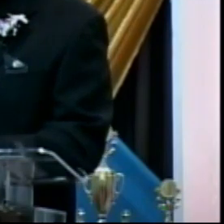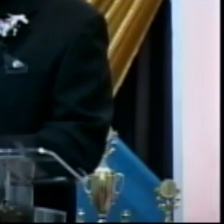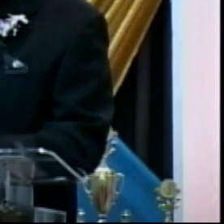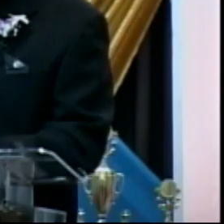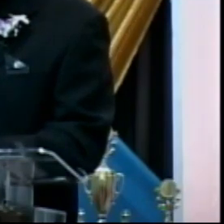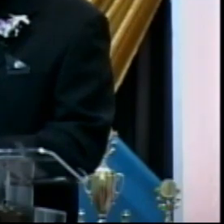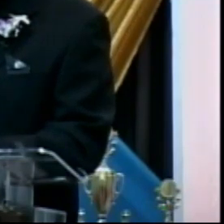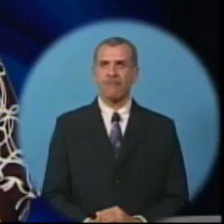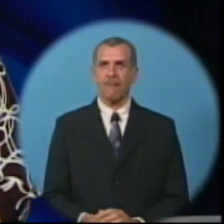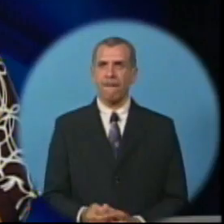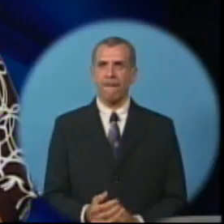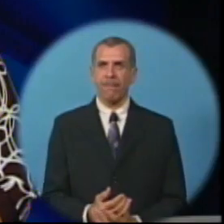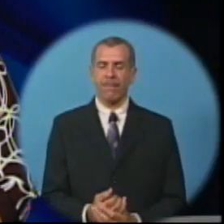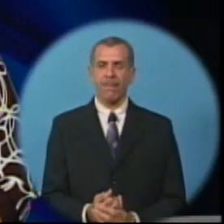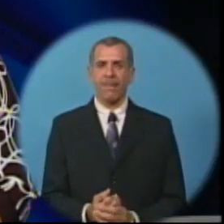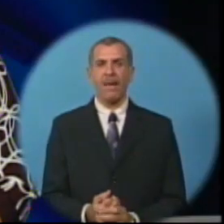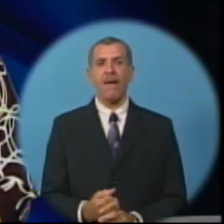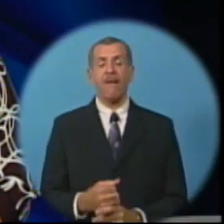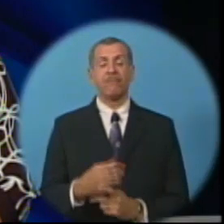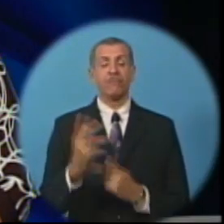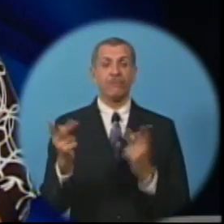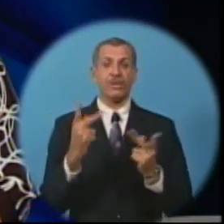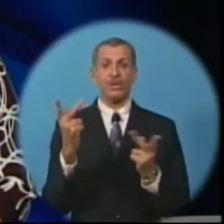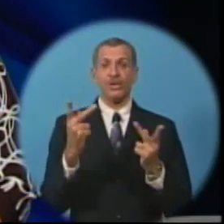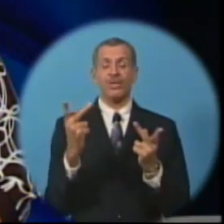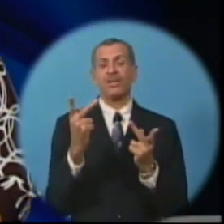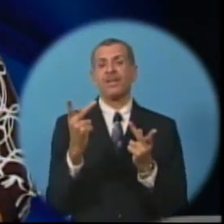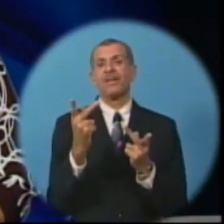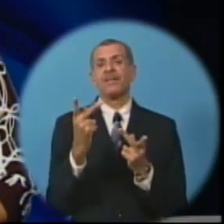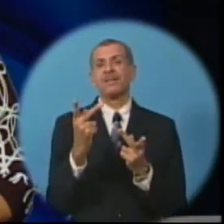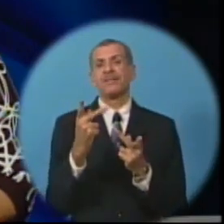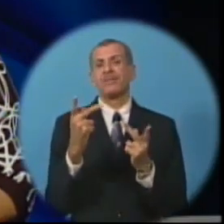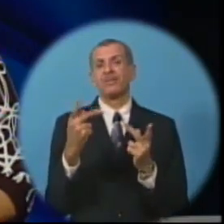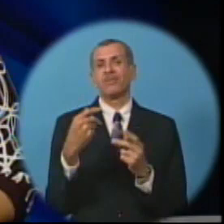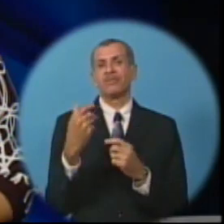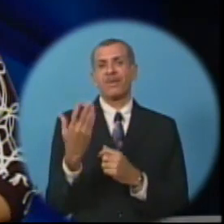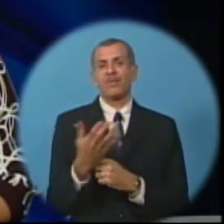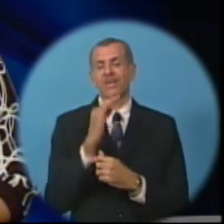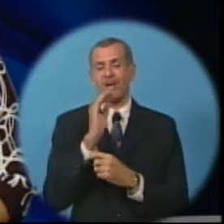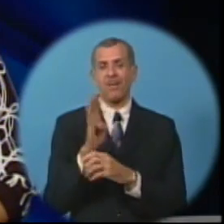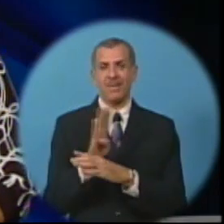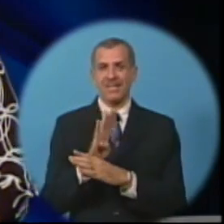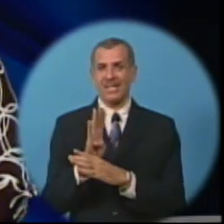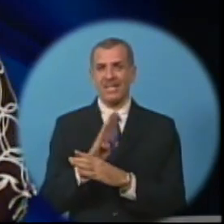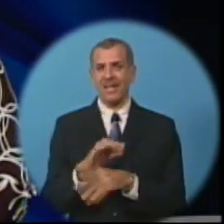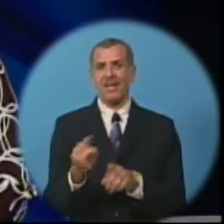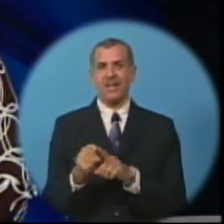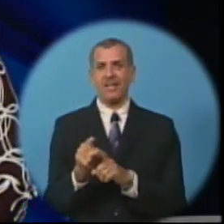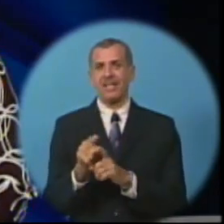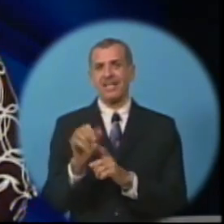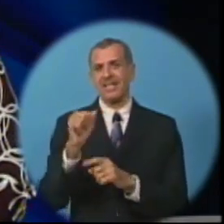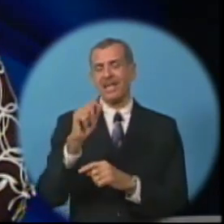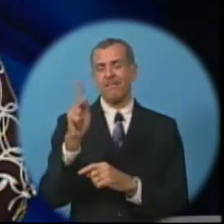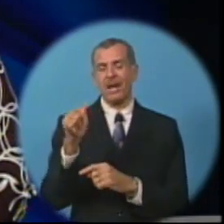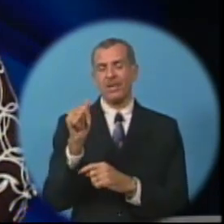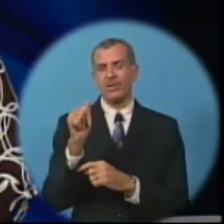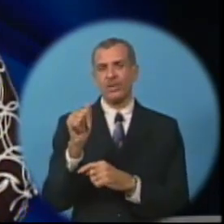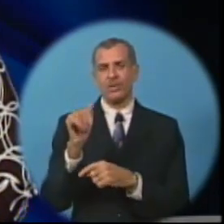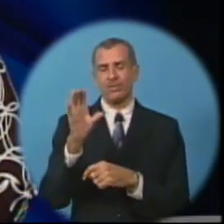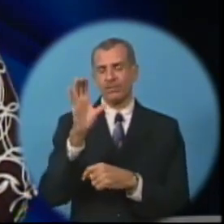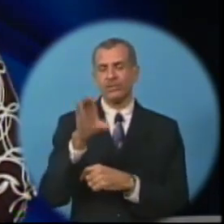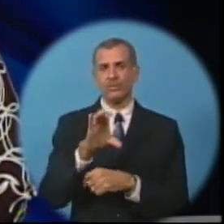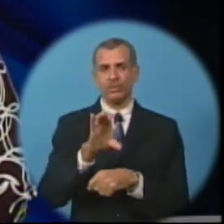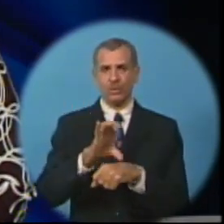to the job market. Tourism is our business. That statement, according to Monsignor Vincent of the St. Patrick's Roman Catholic Church,